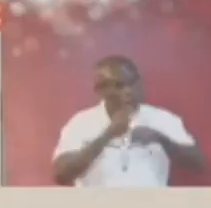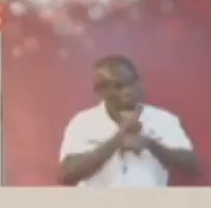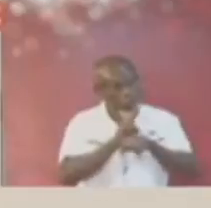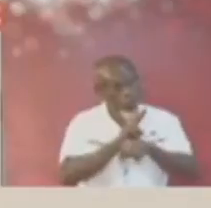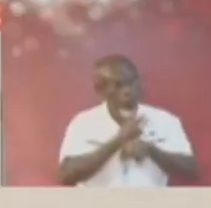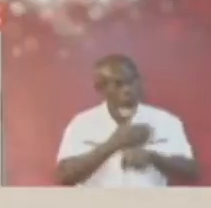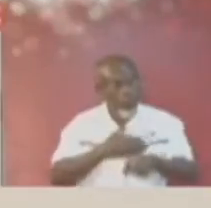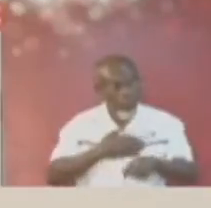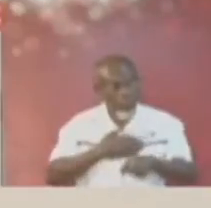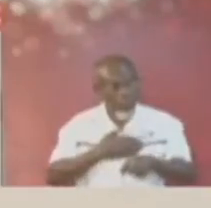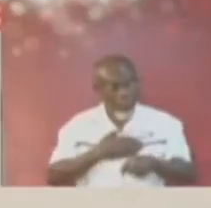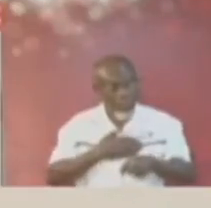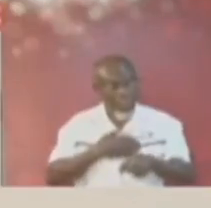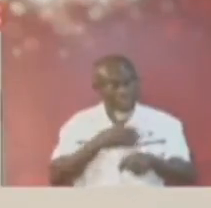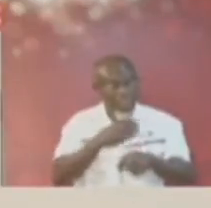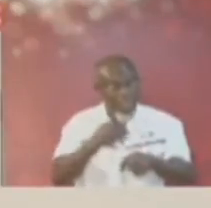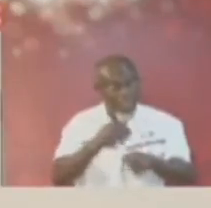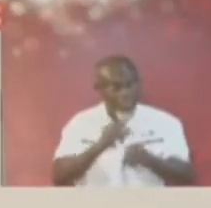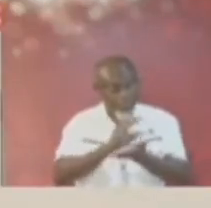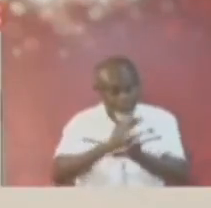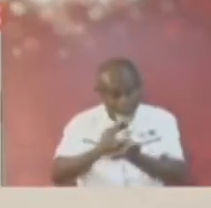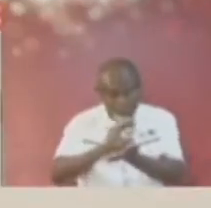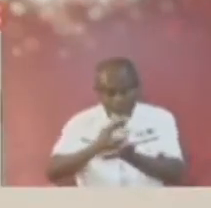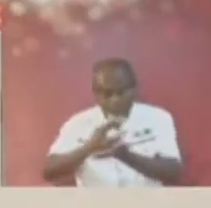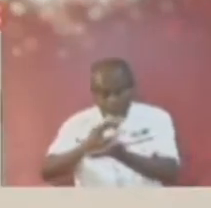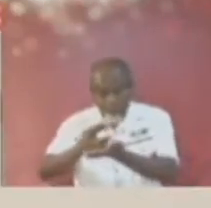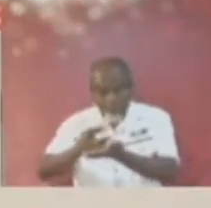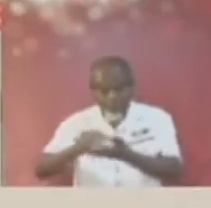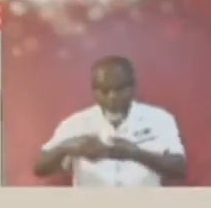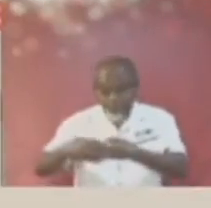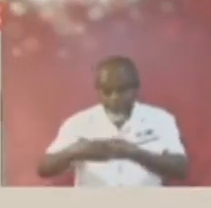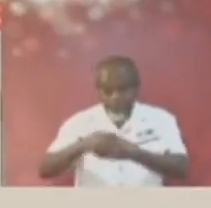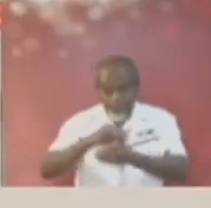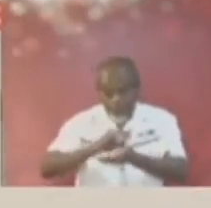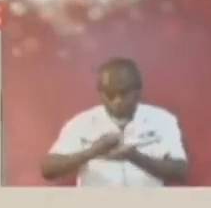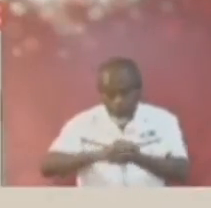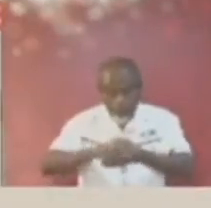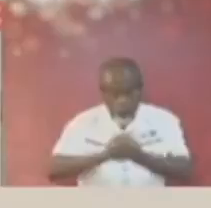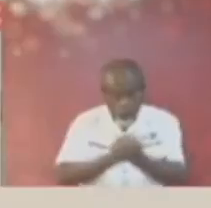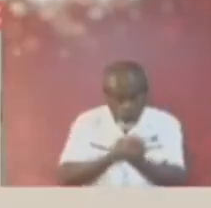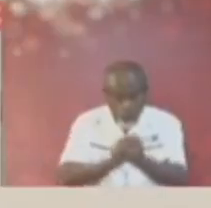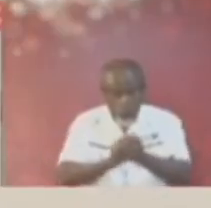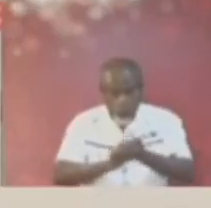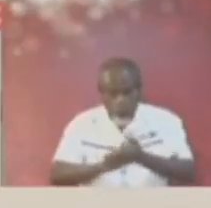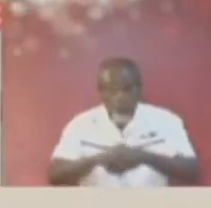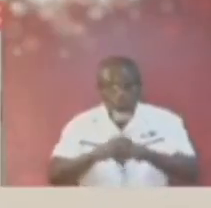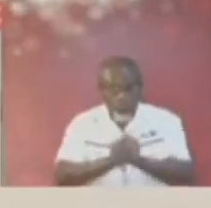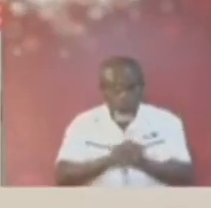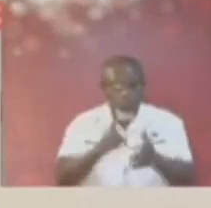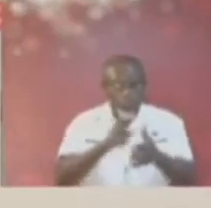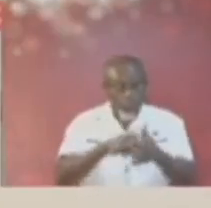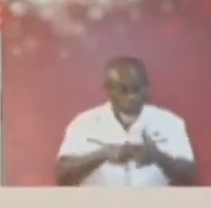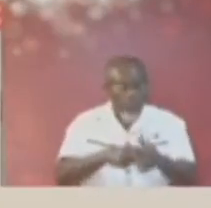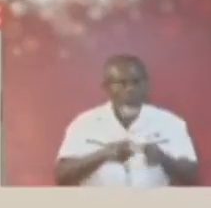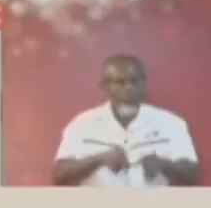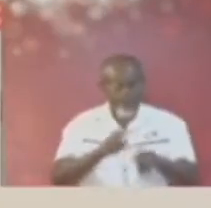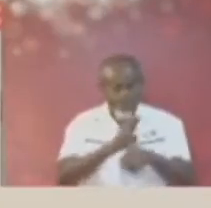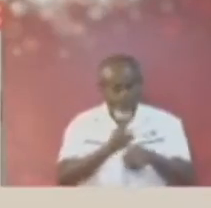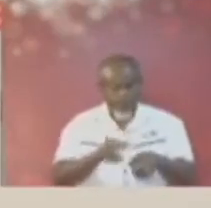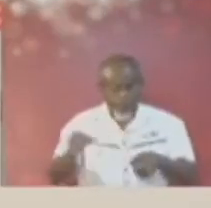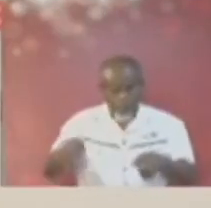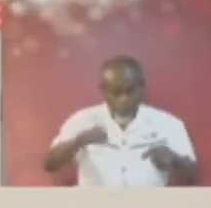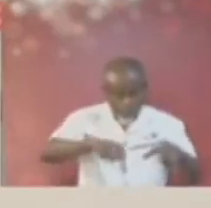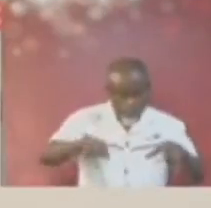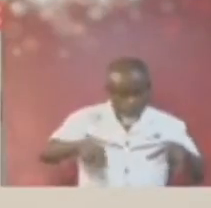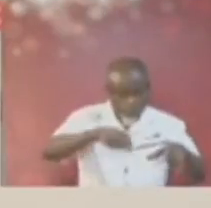before handling the utensils, sanitize your hands before handling the packages, and in that way you reduce the risk greatly.